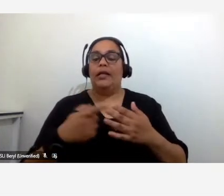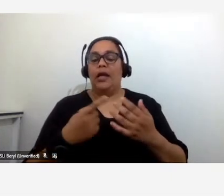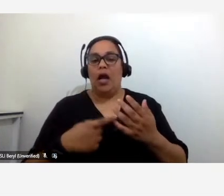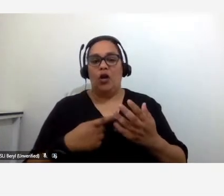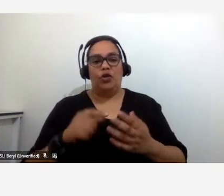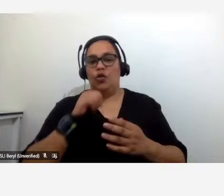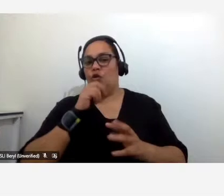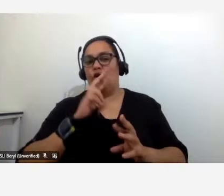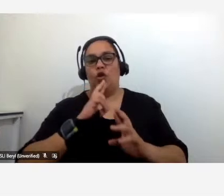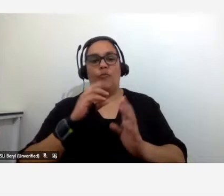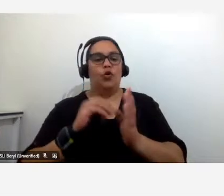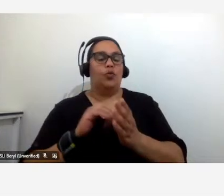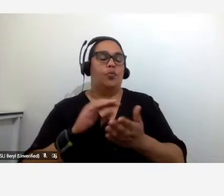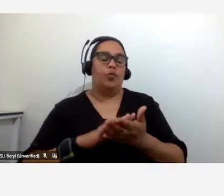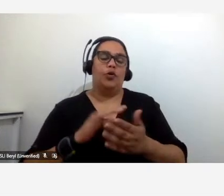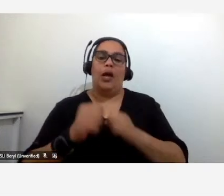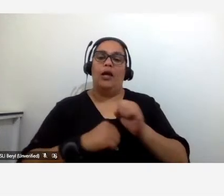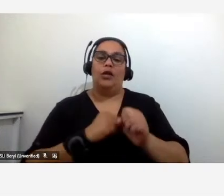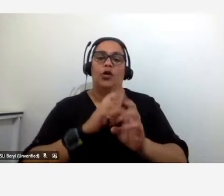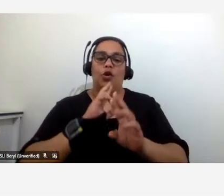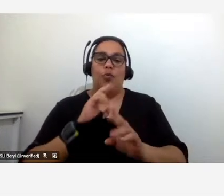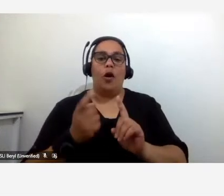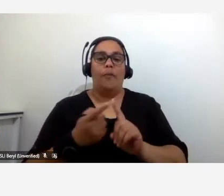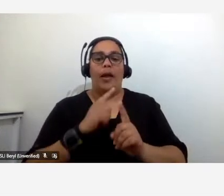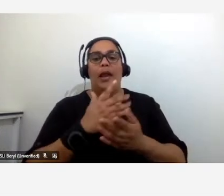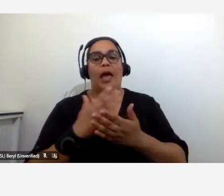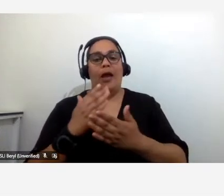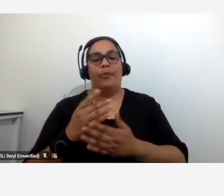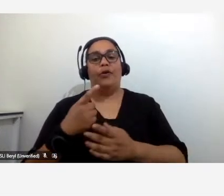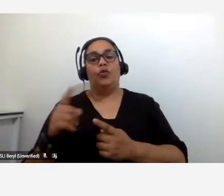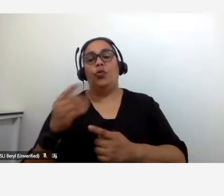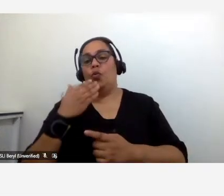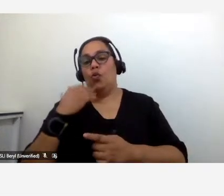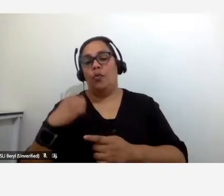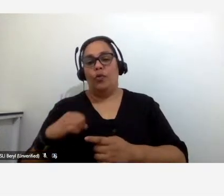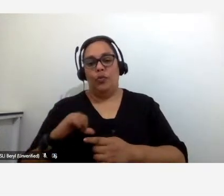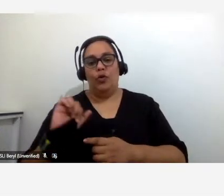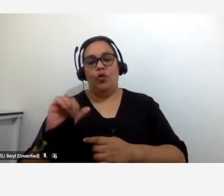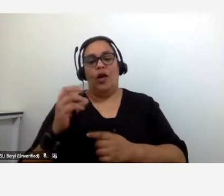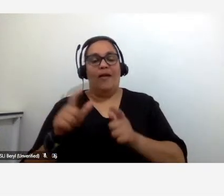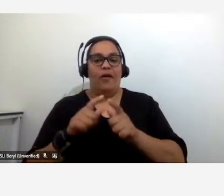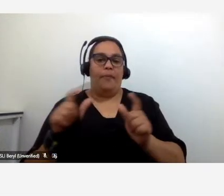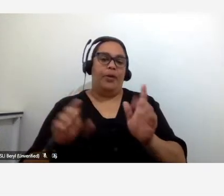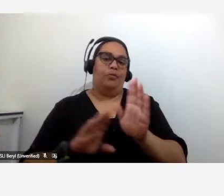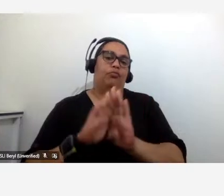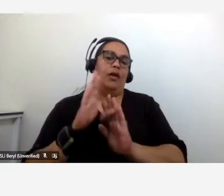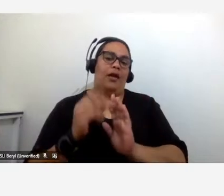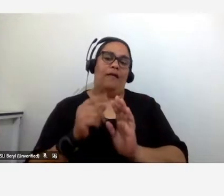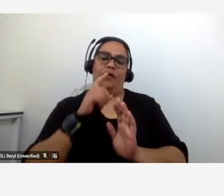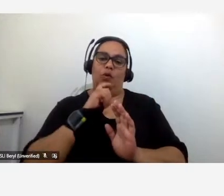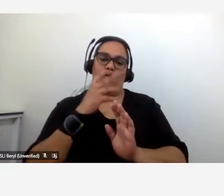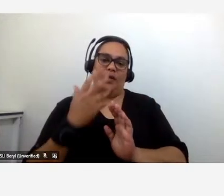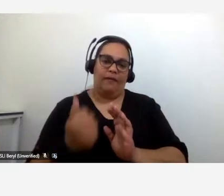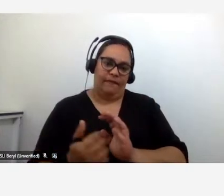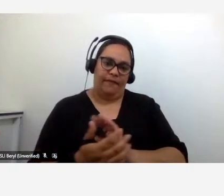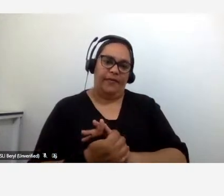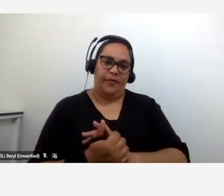not reported in our annual report, but by libraries to their municipalities, there's a huge increase in usage.